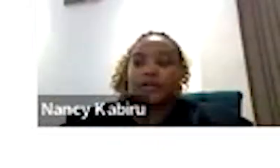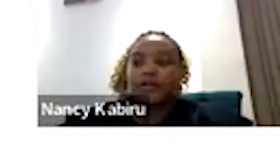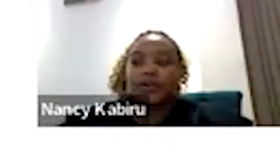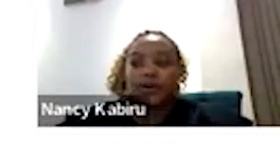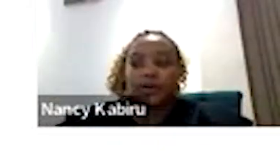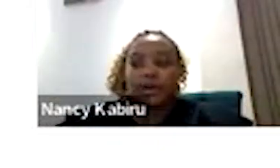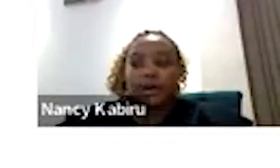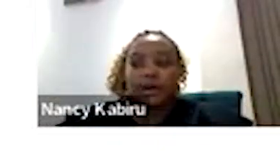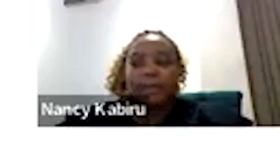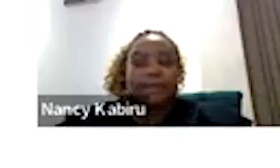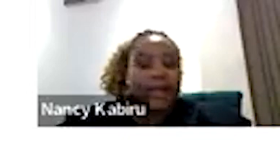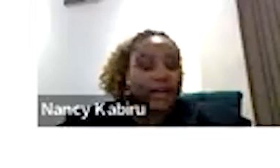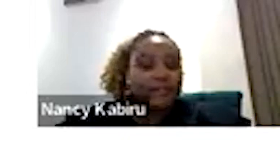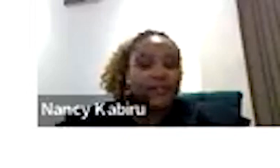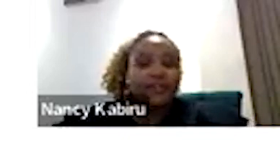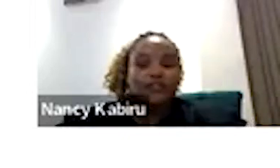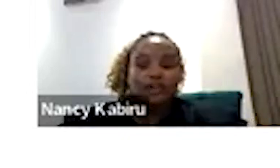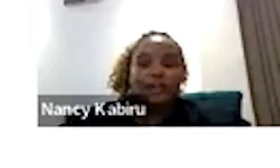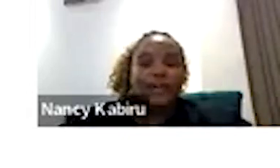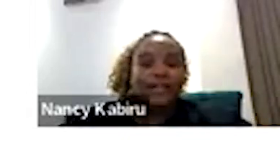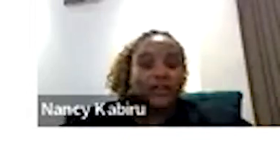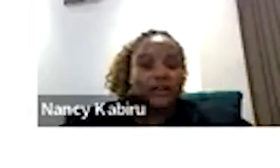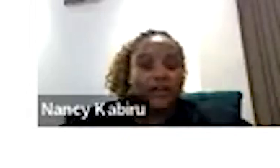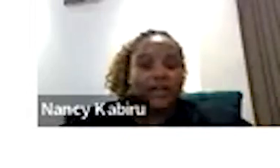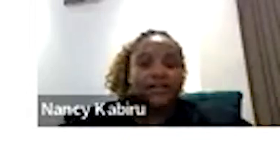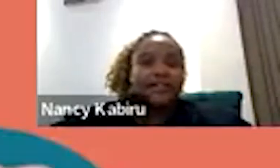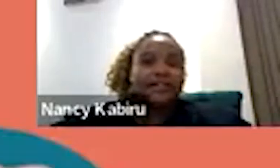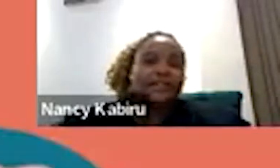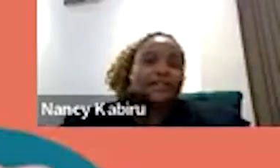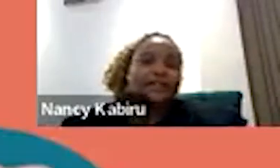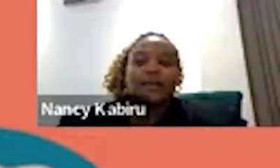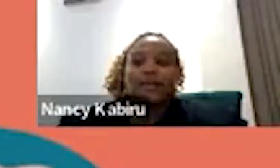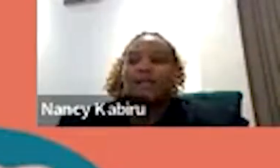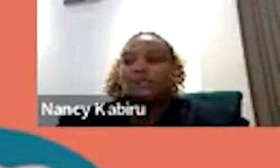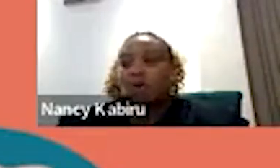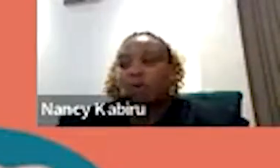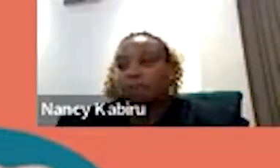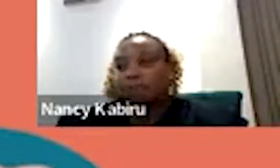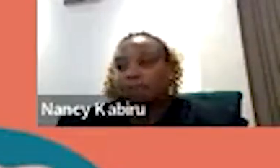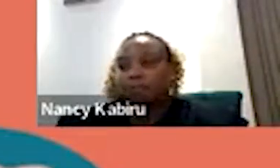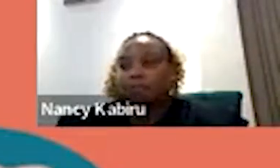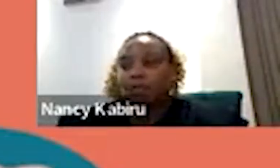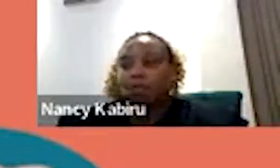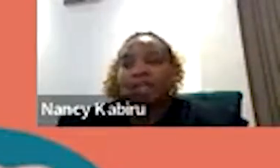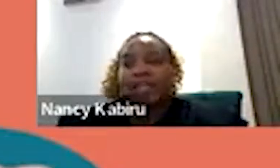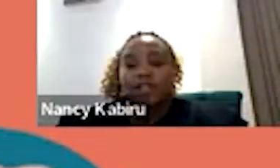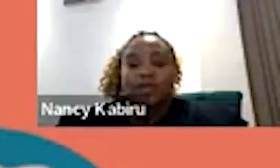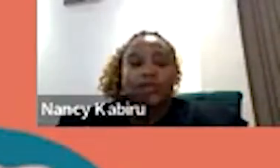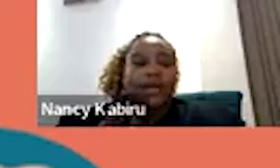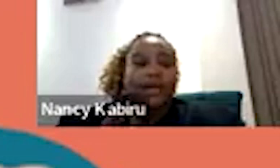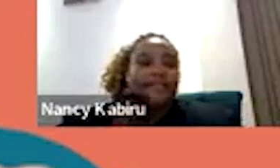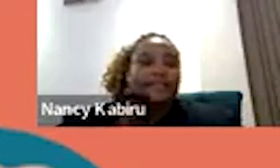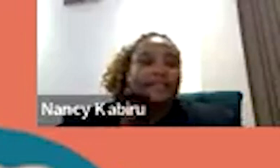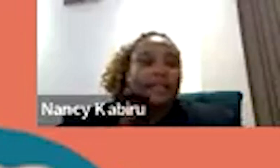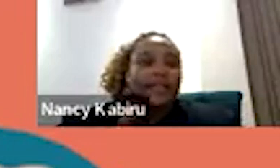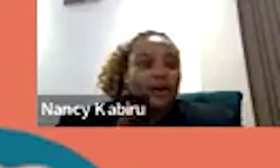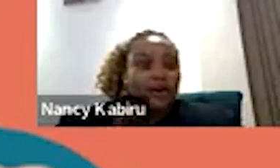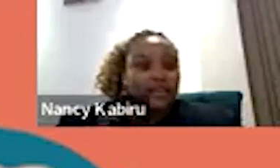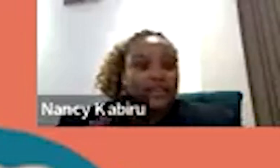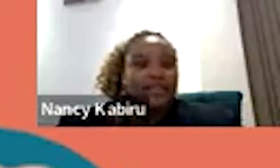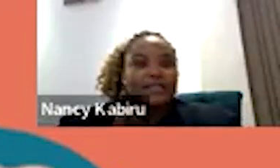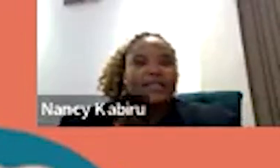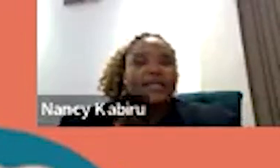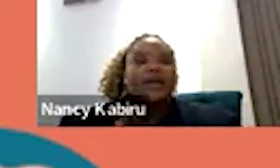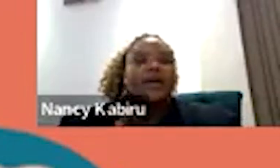increase or no appearance of the mental illness. So we need to look at